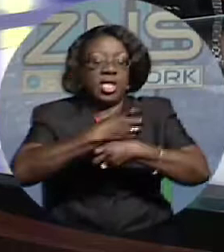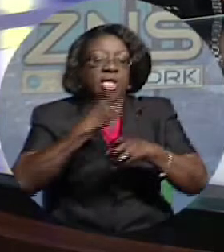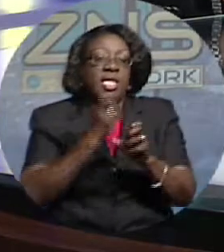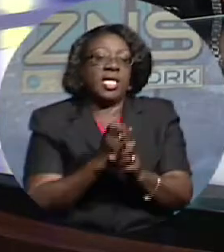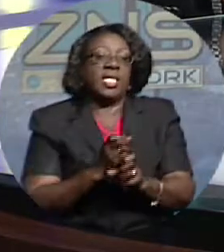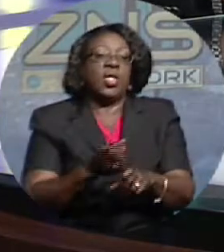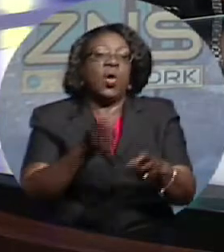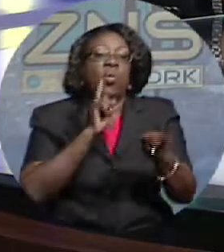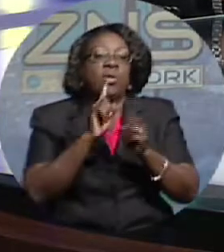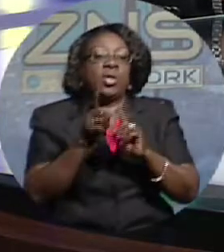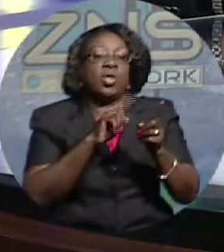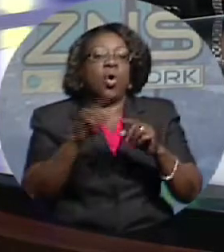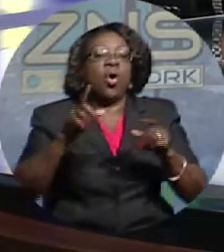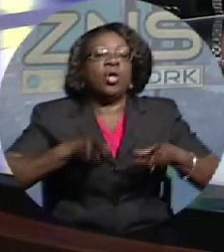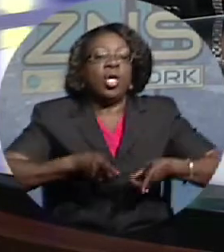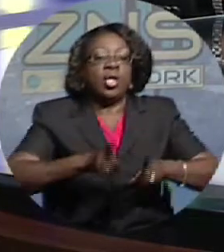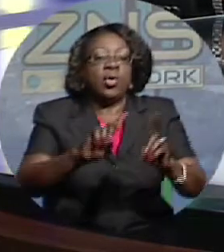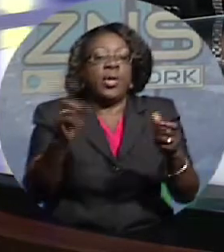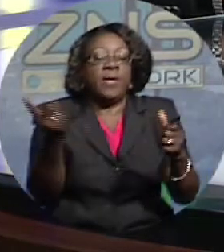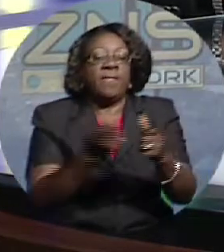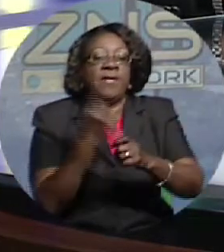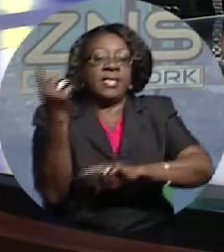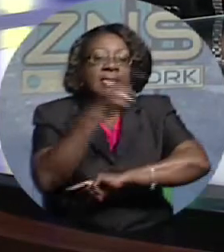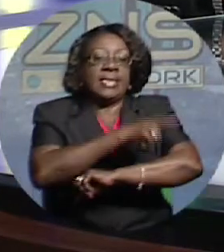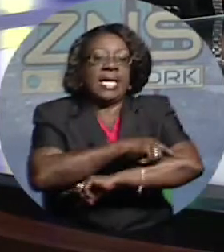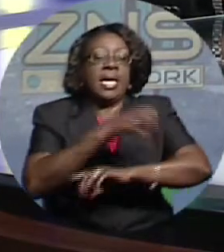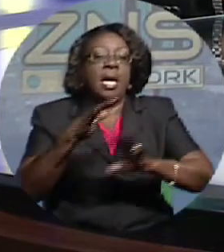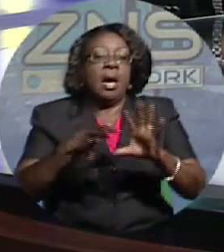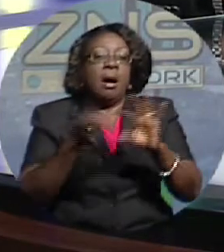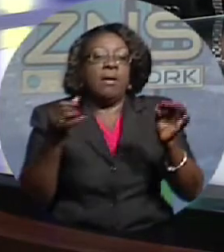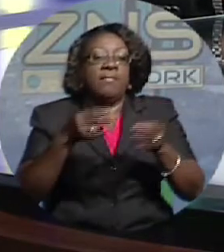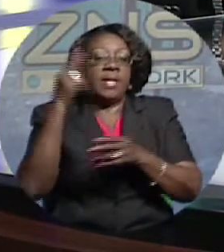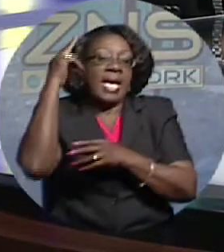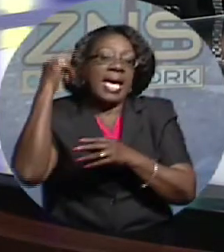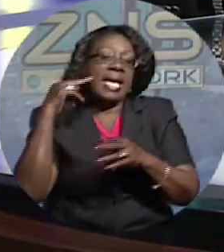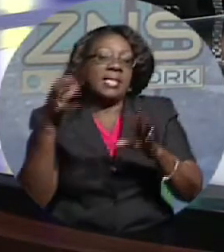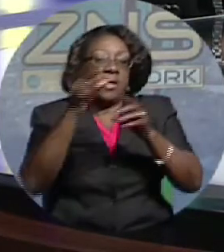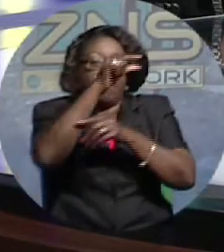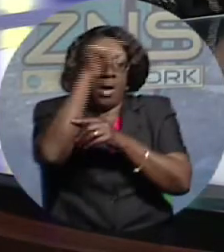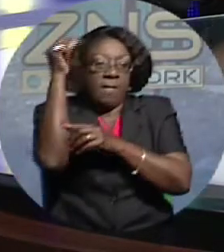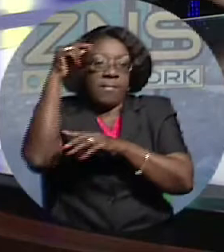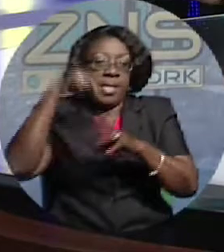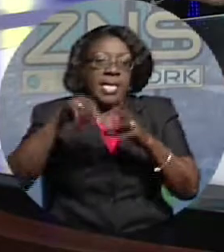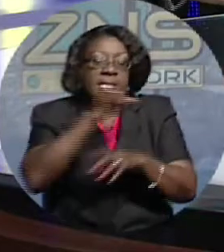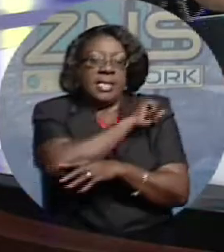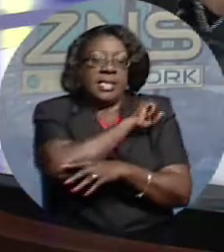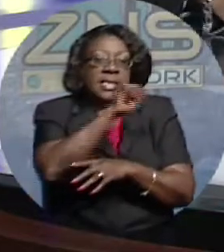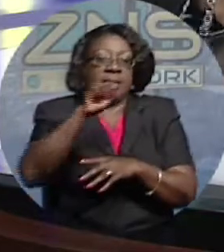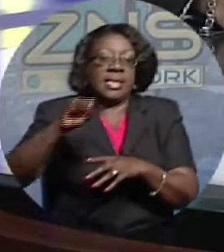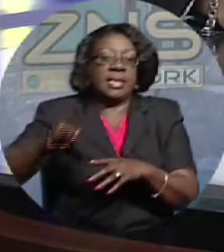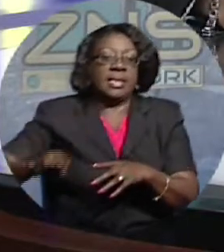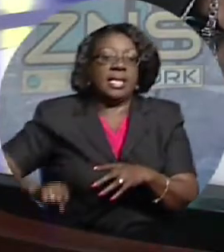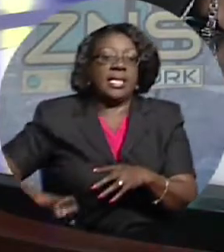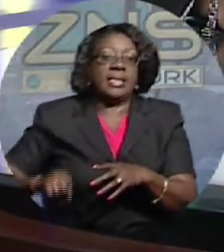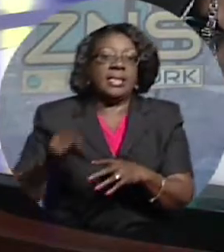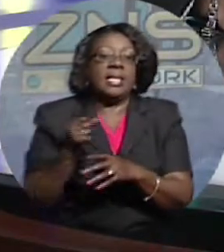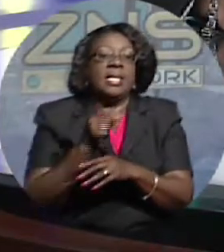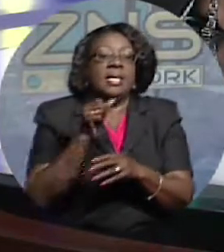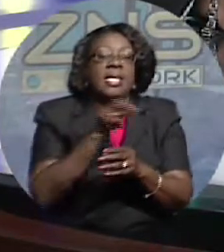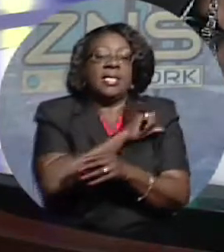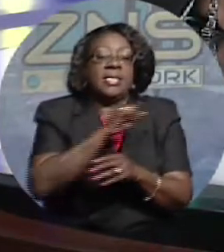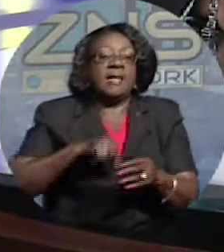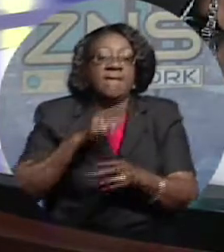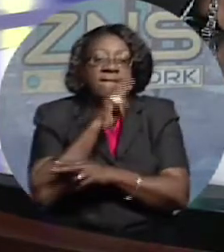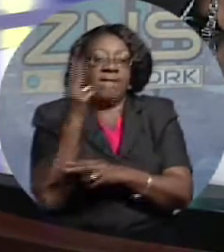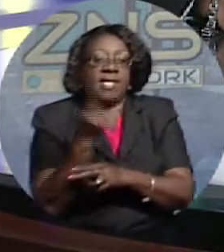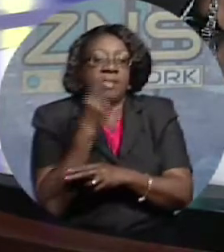the first day of the 25th intersessional meeting of the Conference of Heads of Government of CARICOM, that is, in St. Vincent